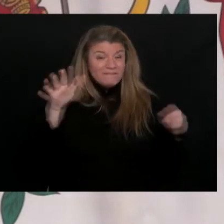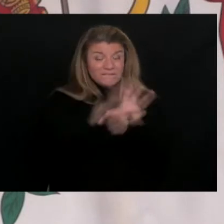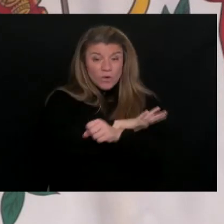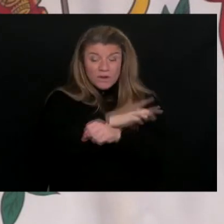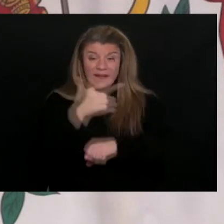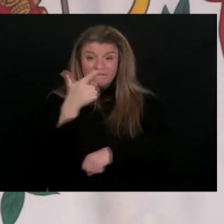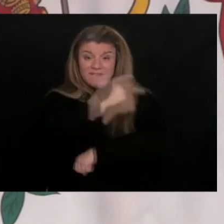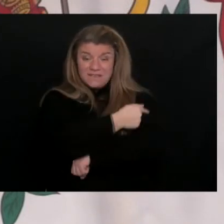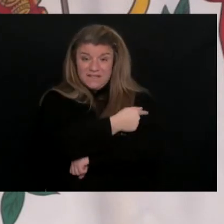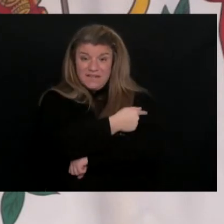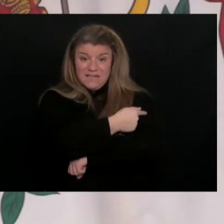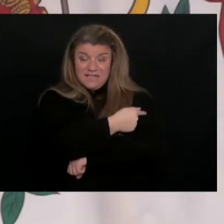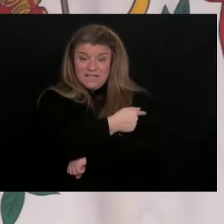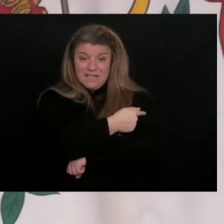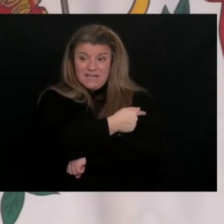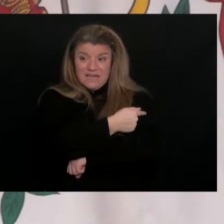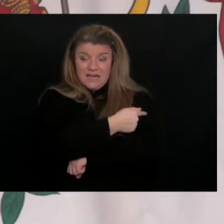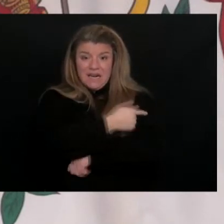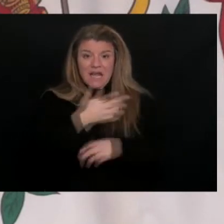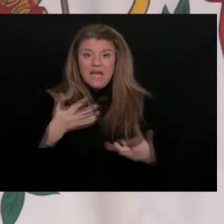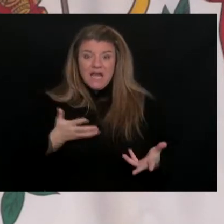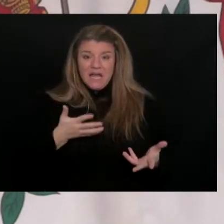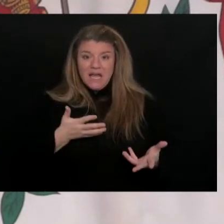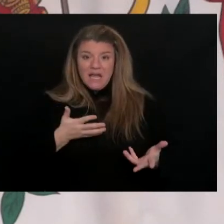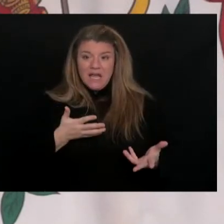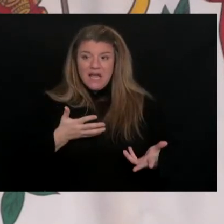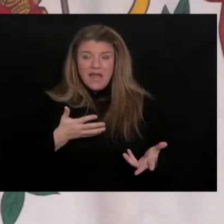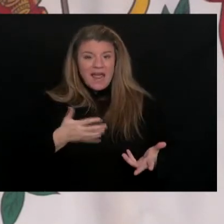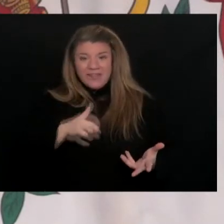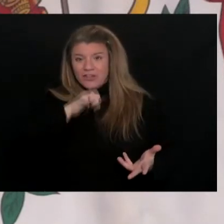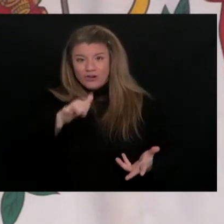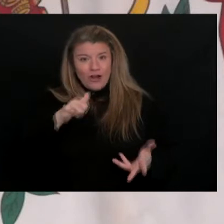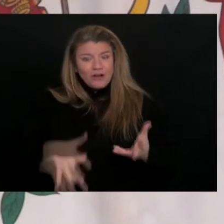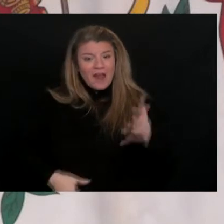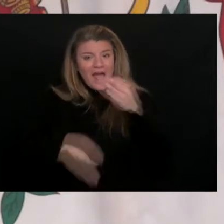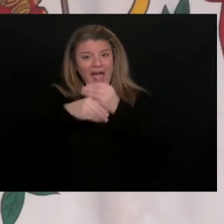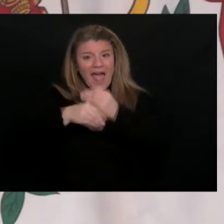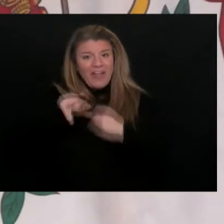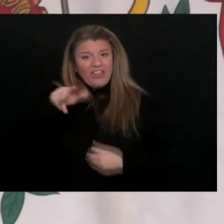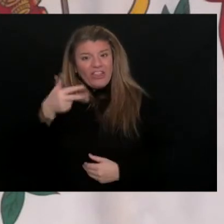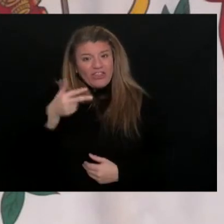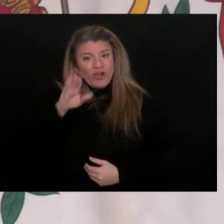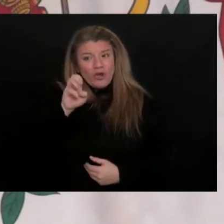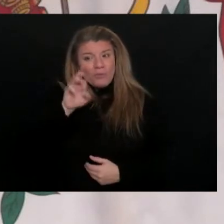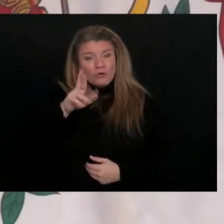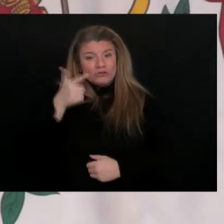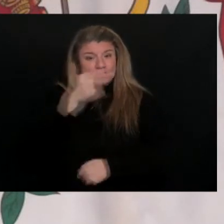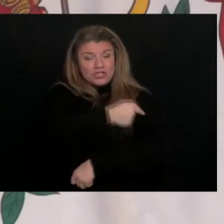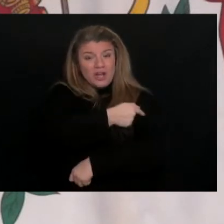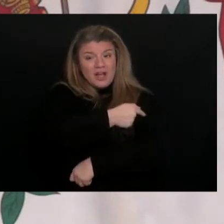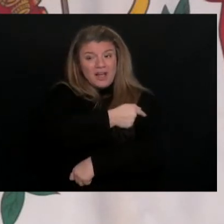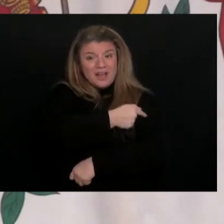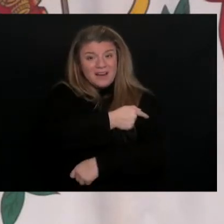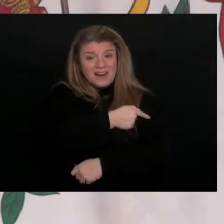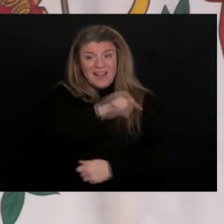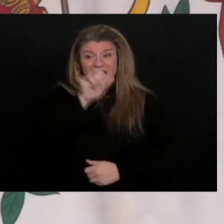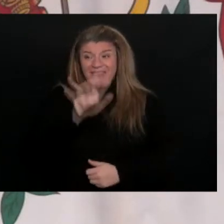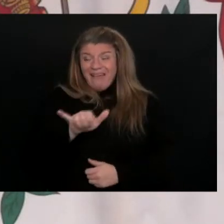vaccinated and you do not get this booster shot, that is just plain not